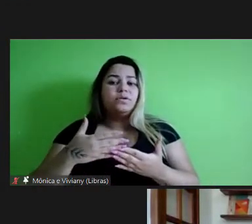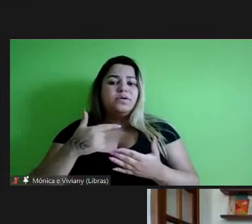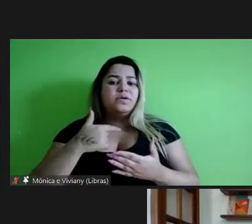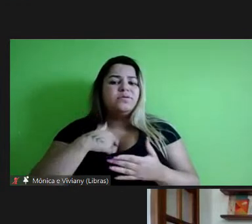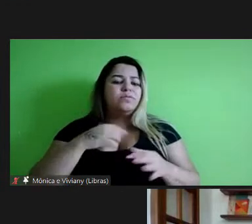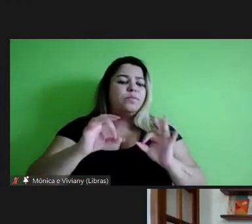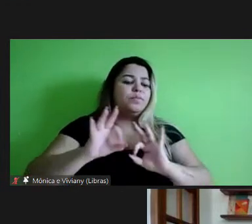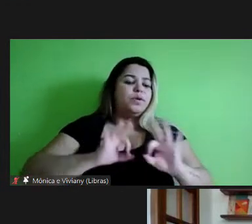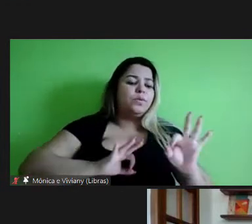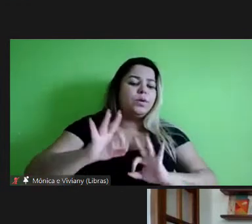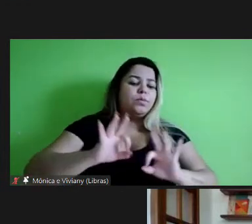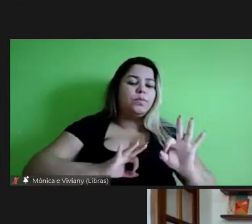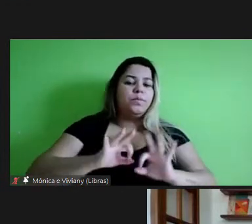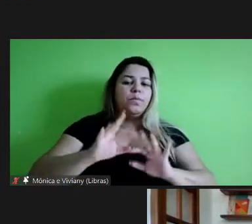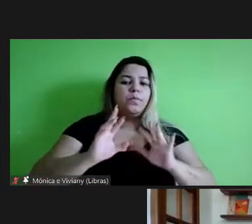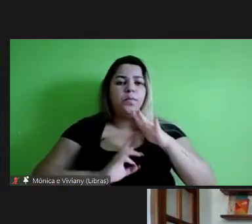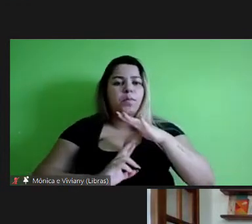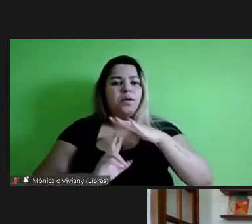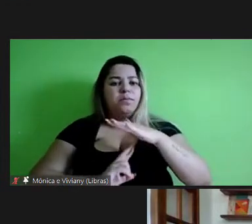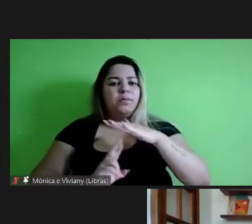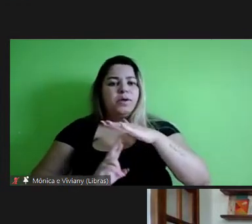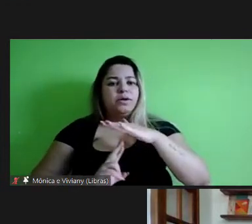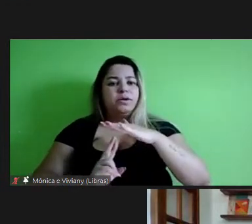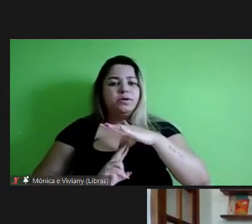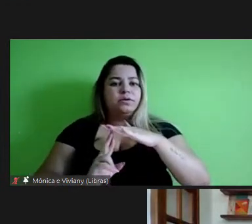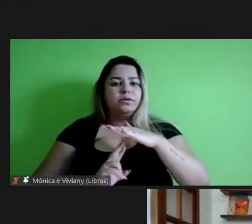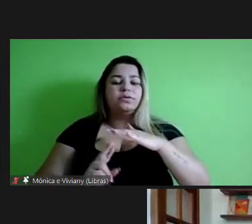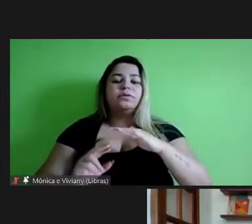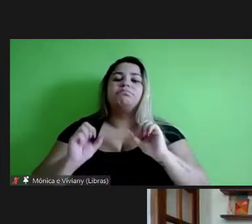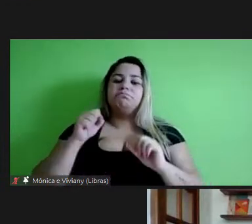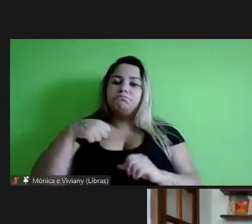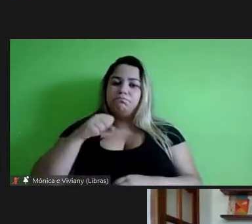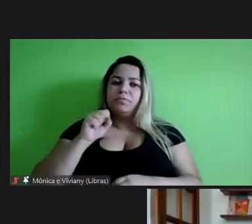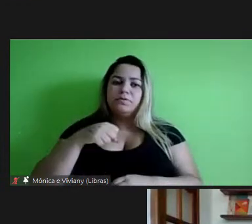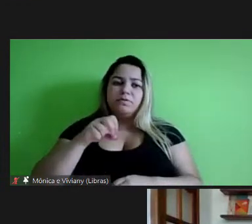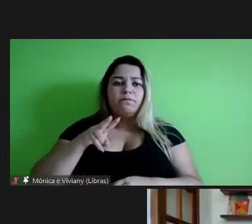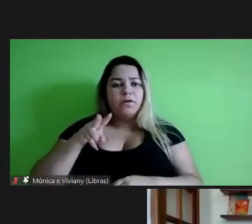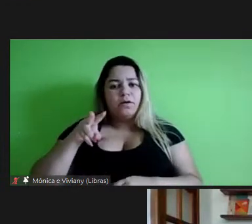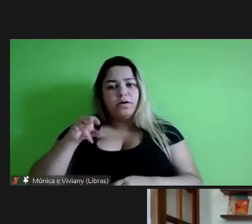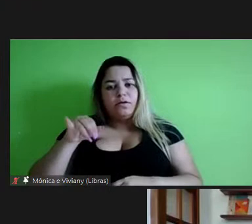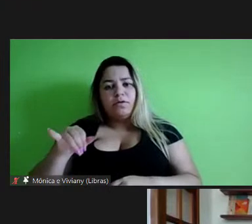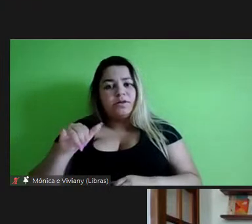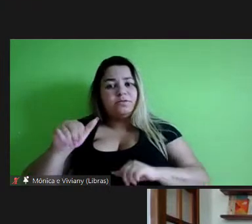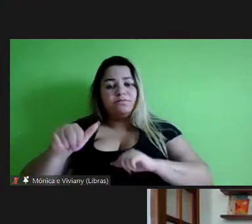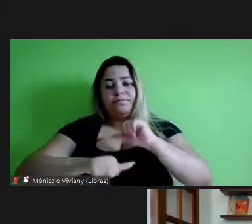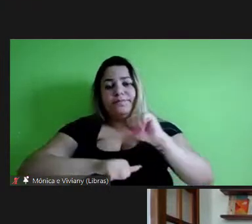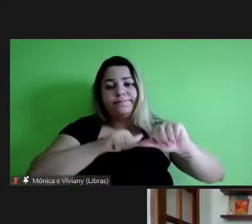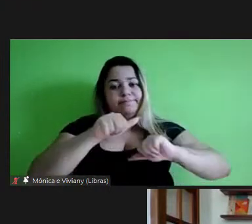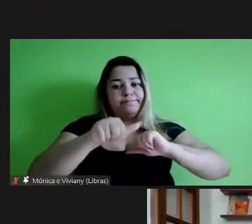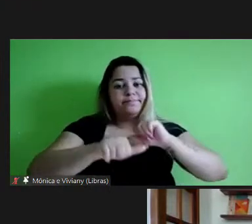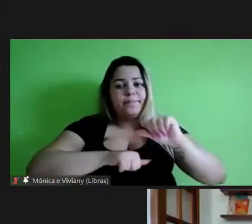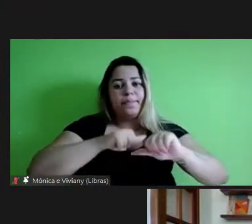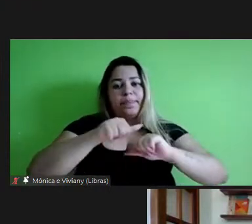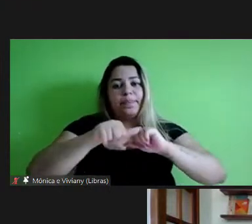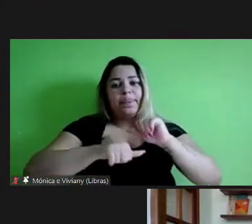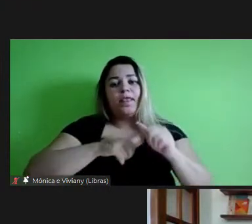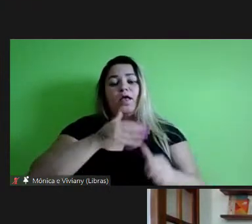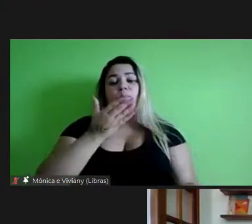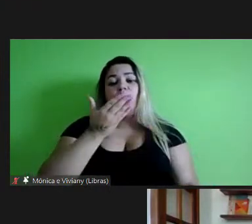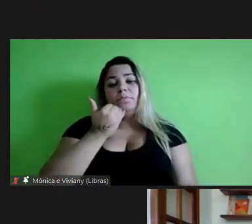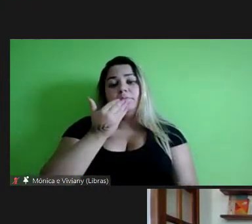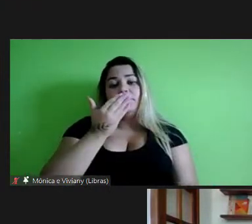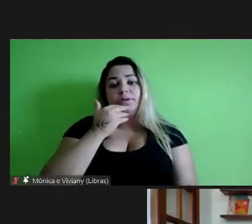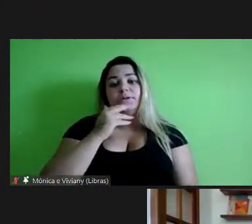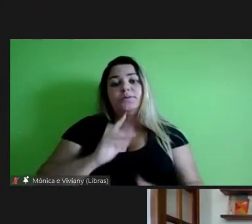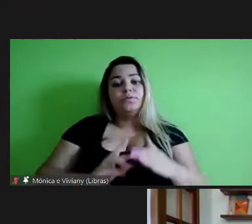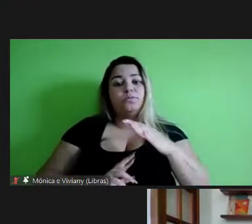to think, no, I'm going to organize some fair. Yes, you will organize a fair and you will transform the